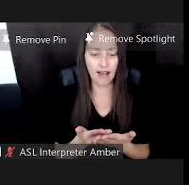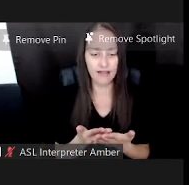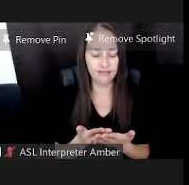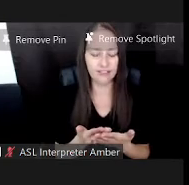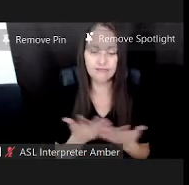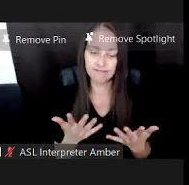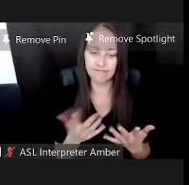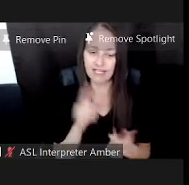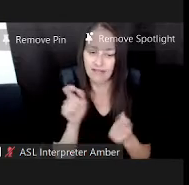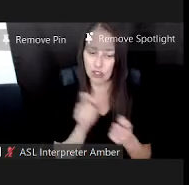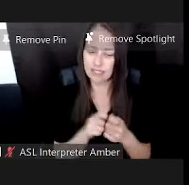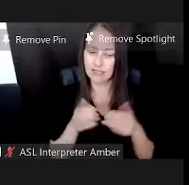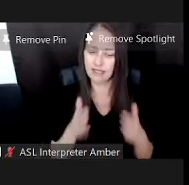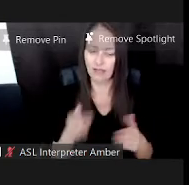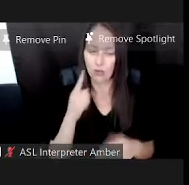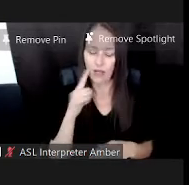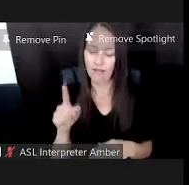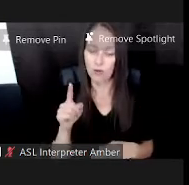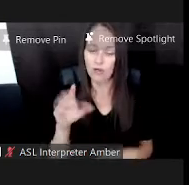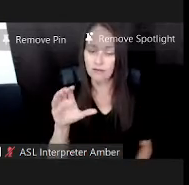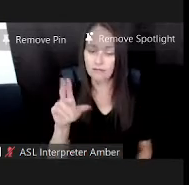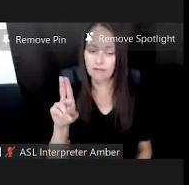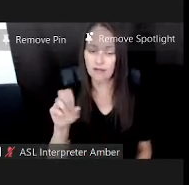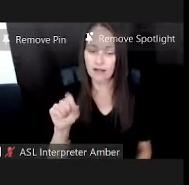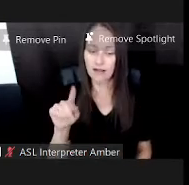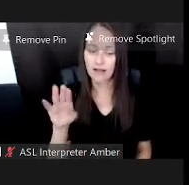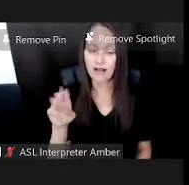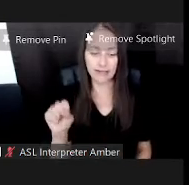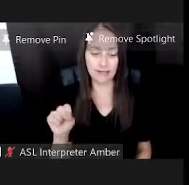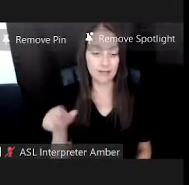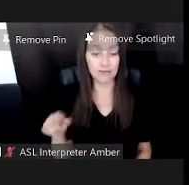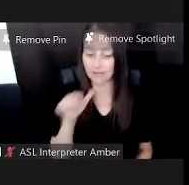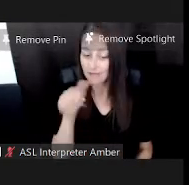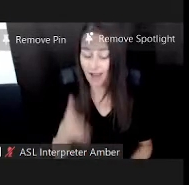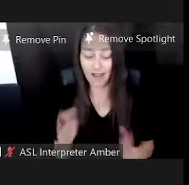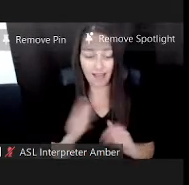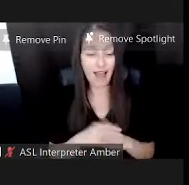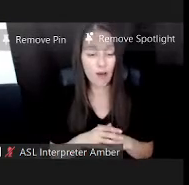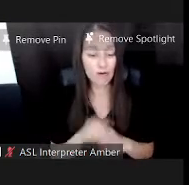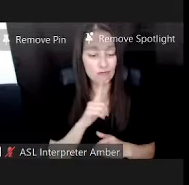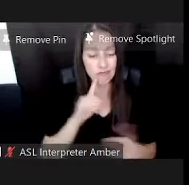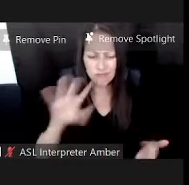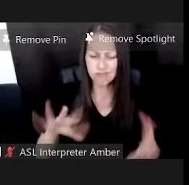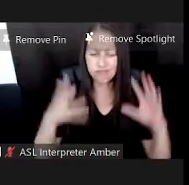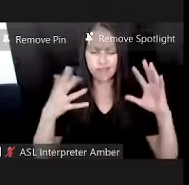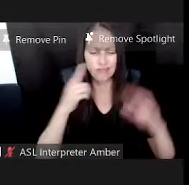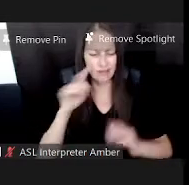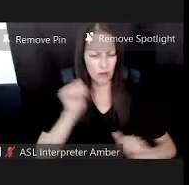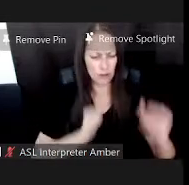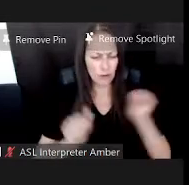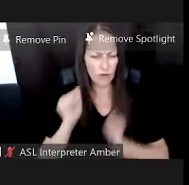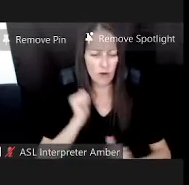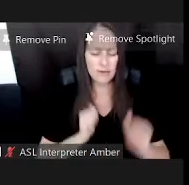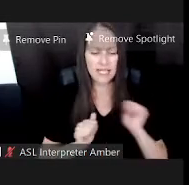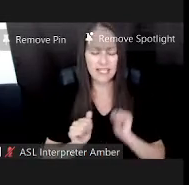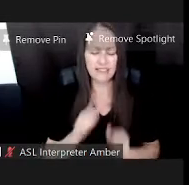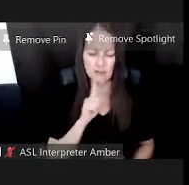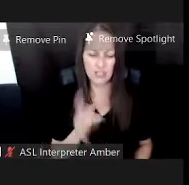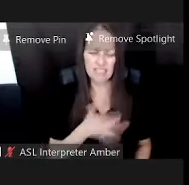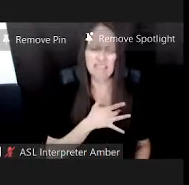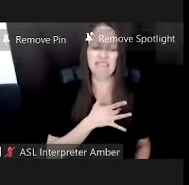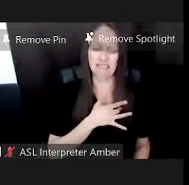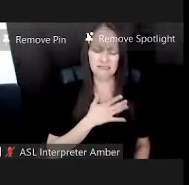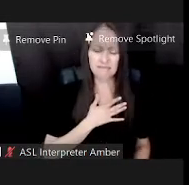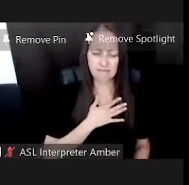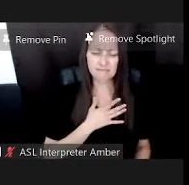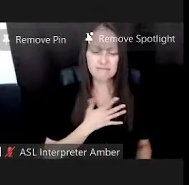way. And the havoc of this on the performing space and on the presenting community is so colossal to me. Yeah. But